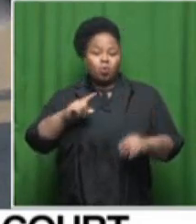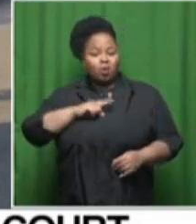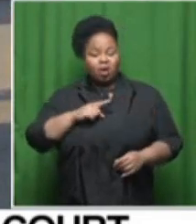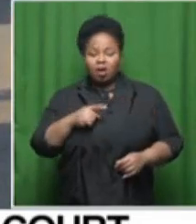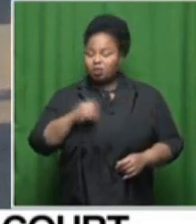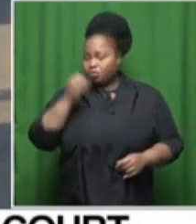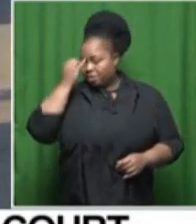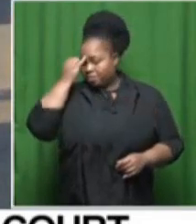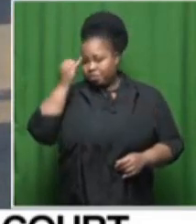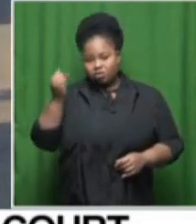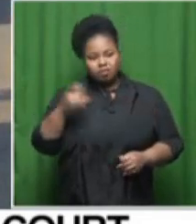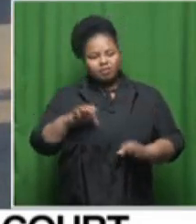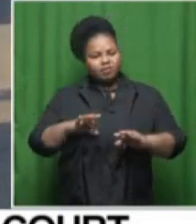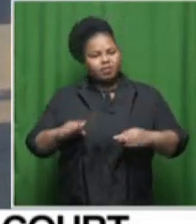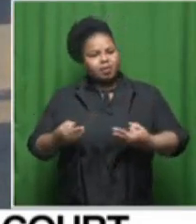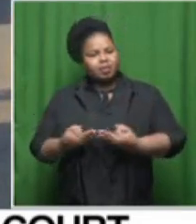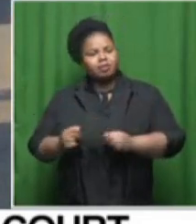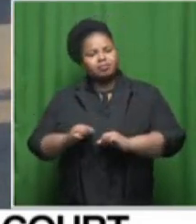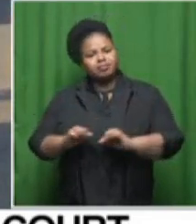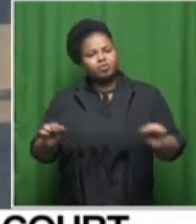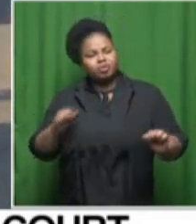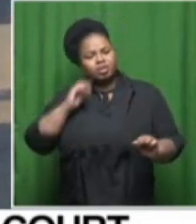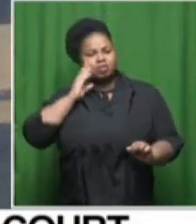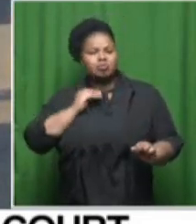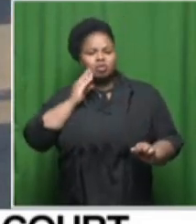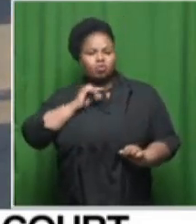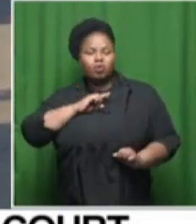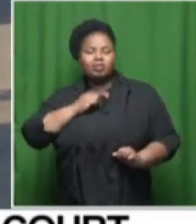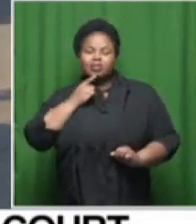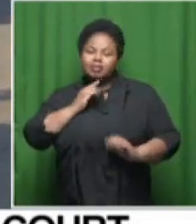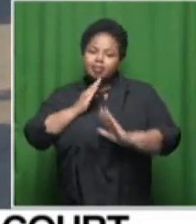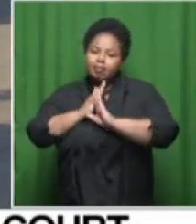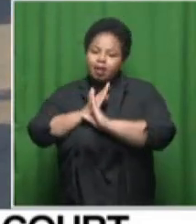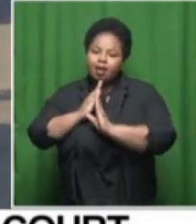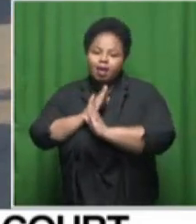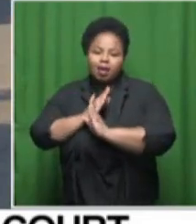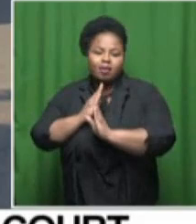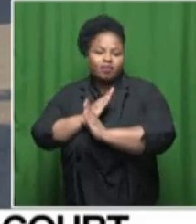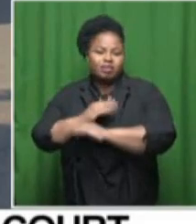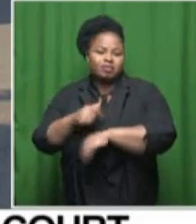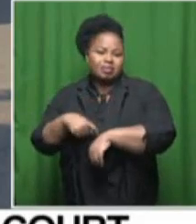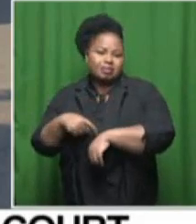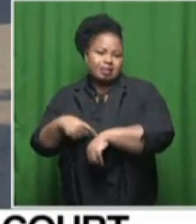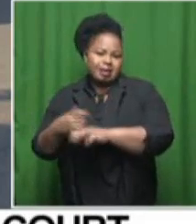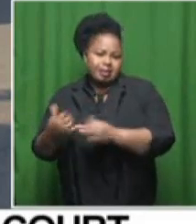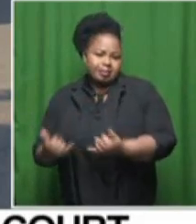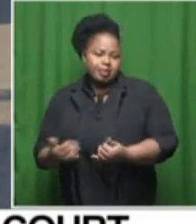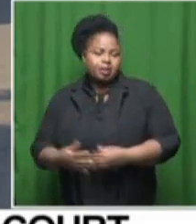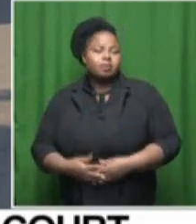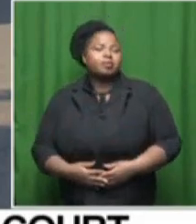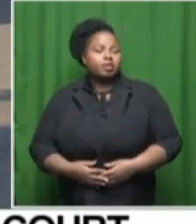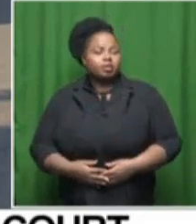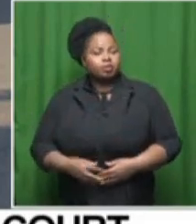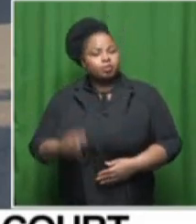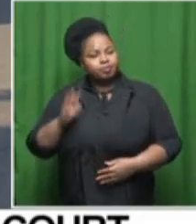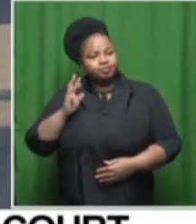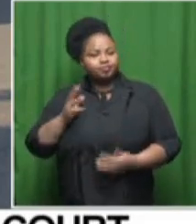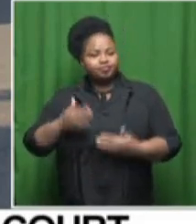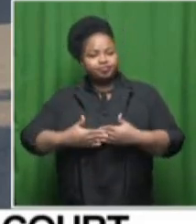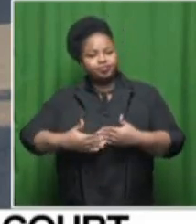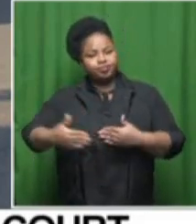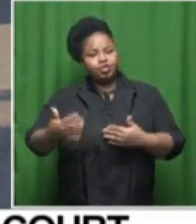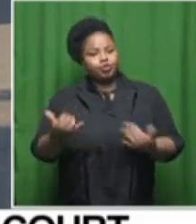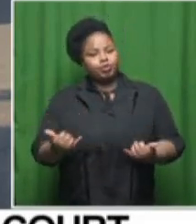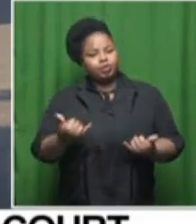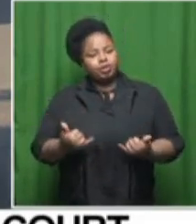are going through, as well as their families, and really asking for privacy during this time. So we will bring you throughout the day